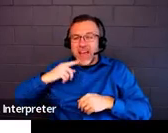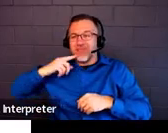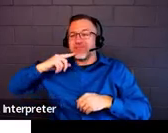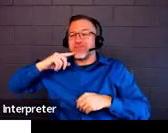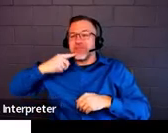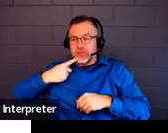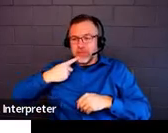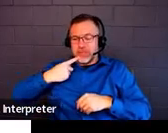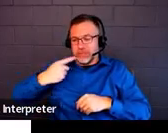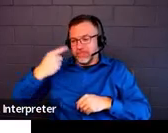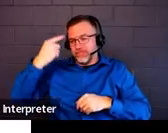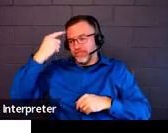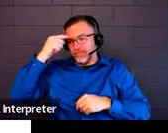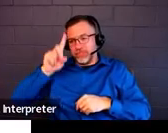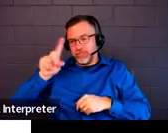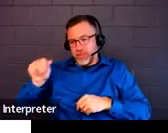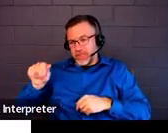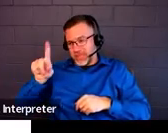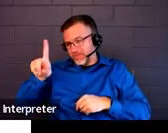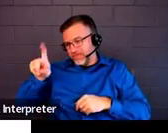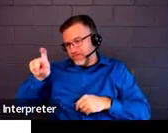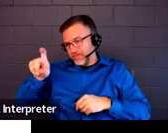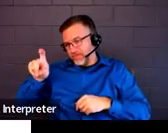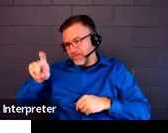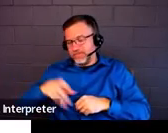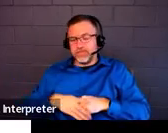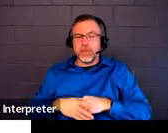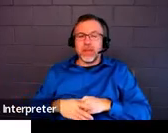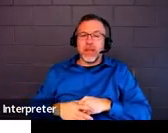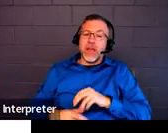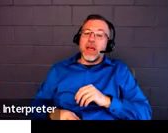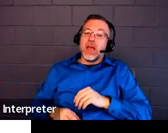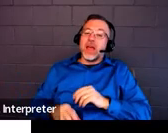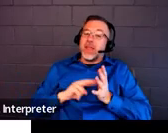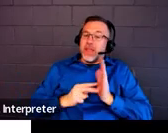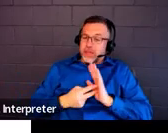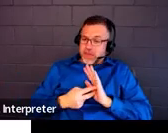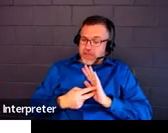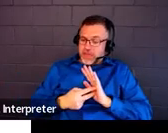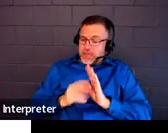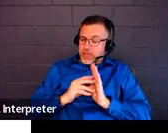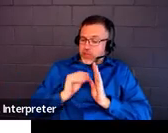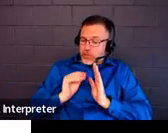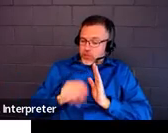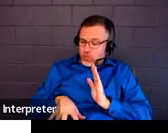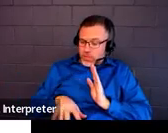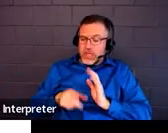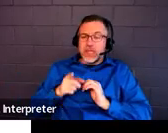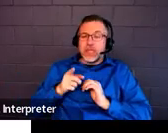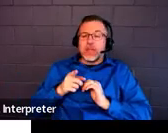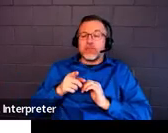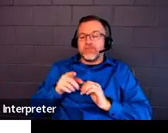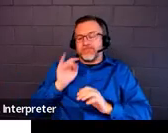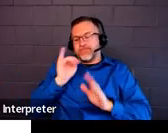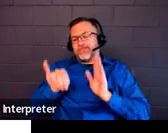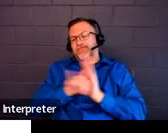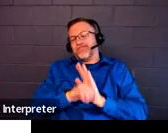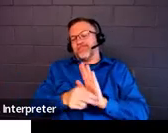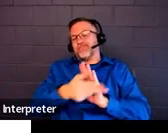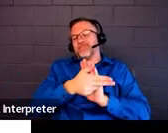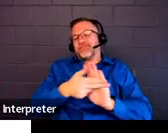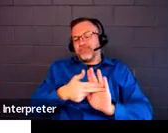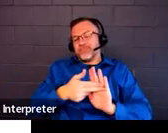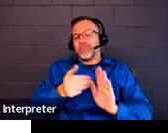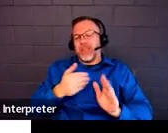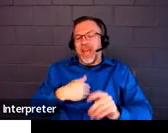cognitive disability. So this is a student who has been identified with one or more of the